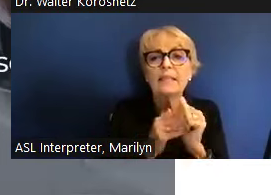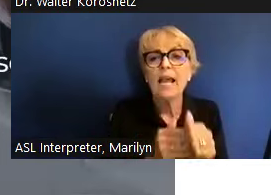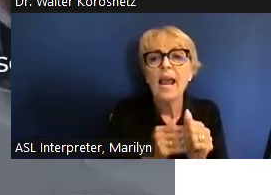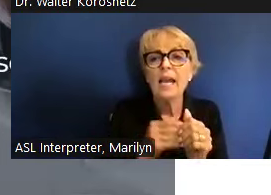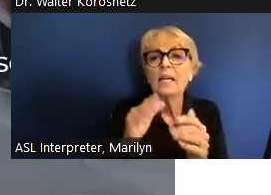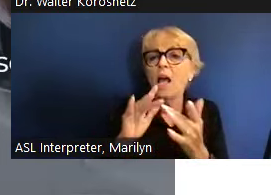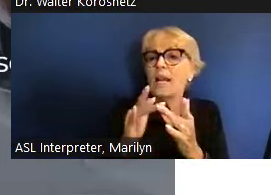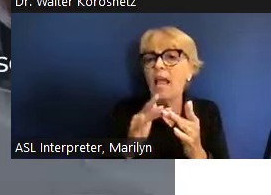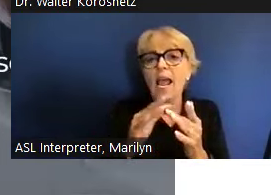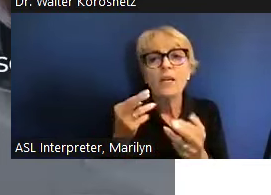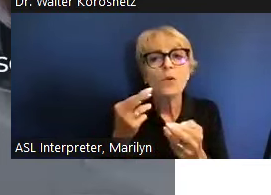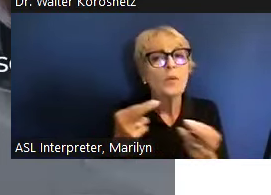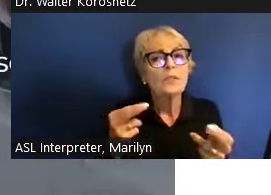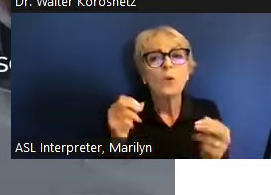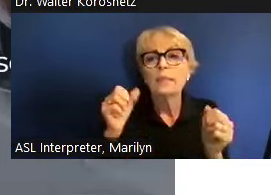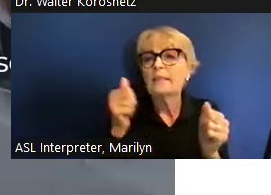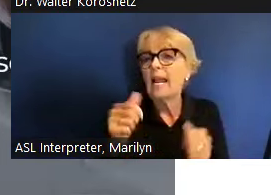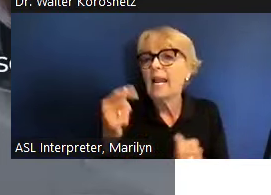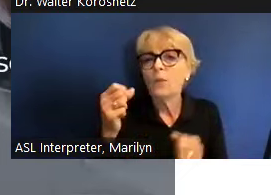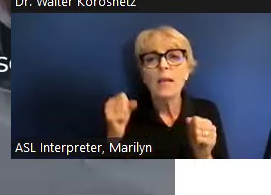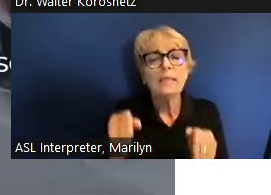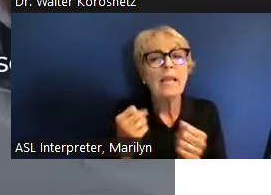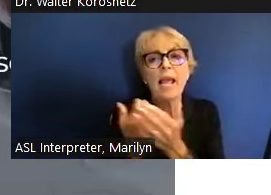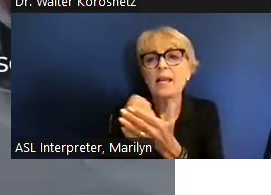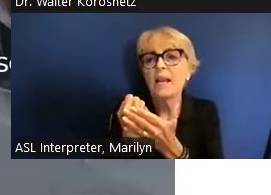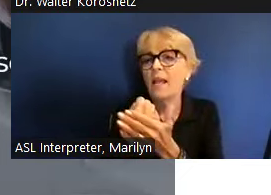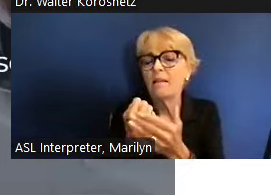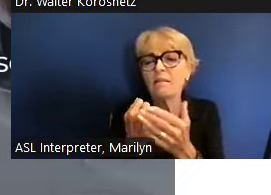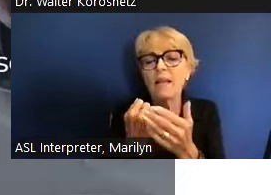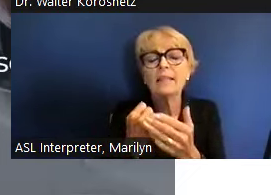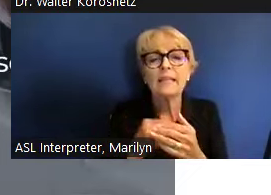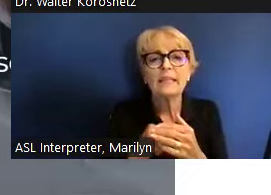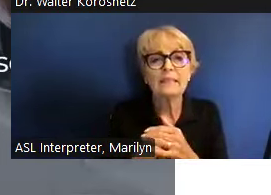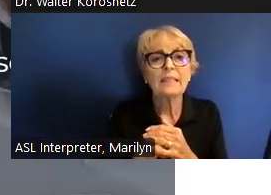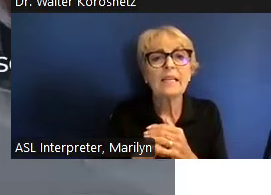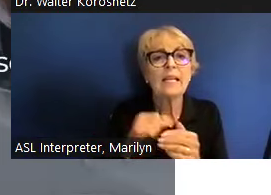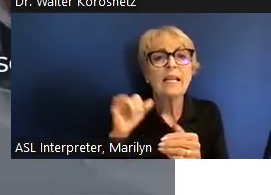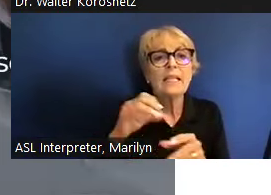that anybody can access that includes